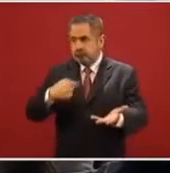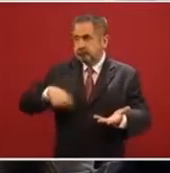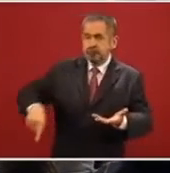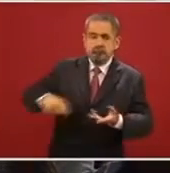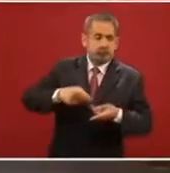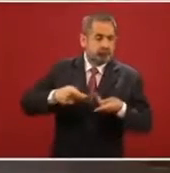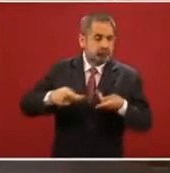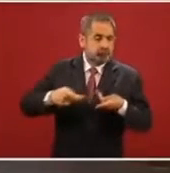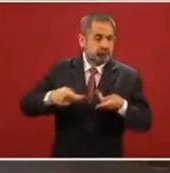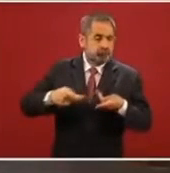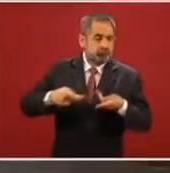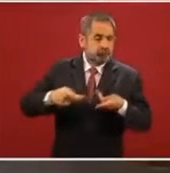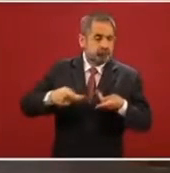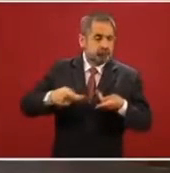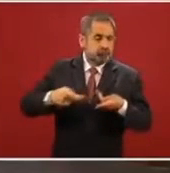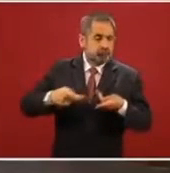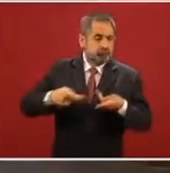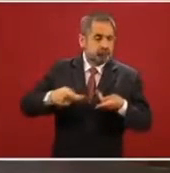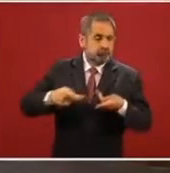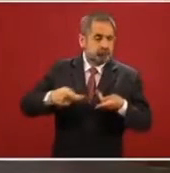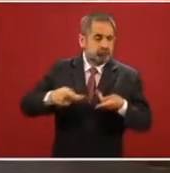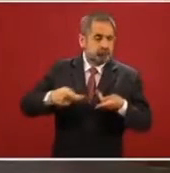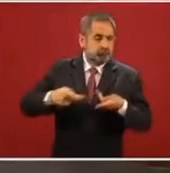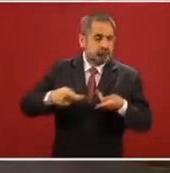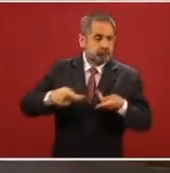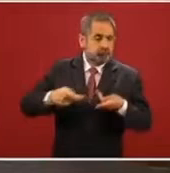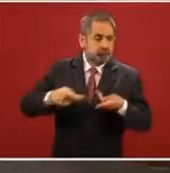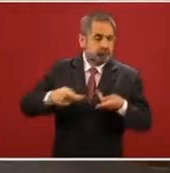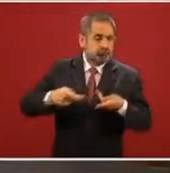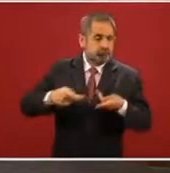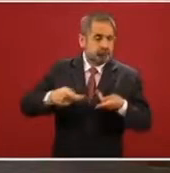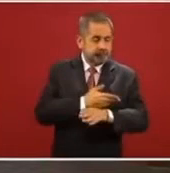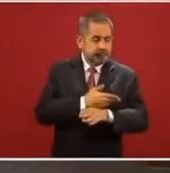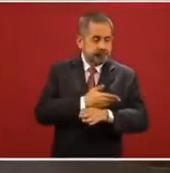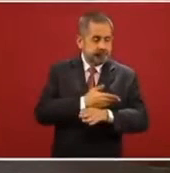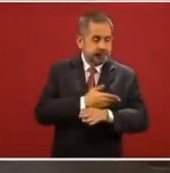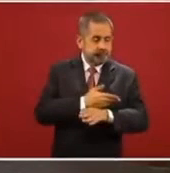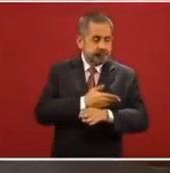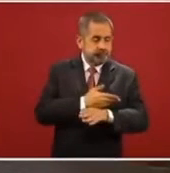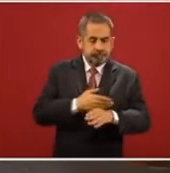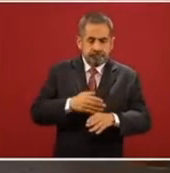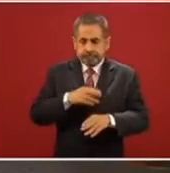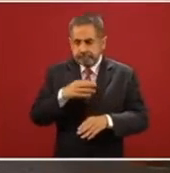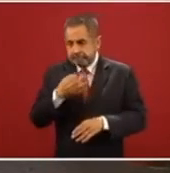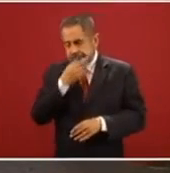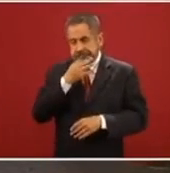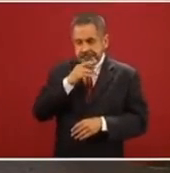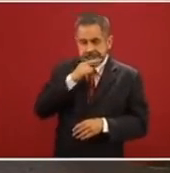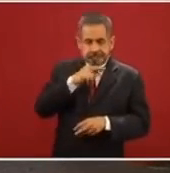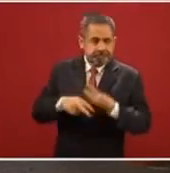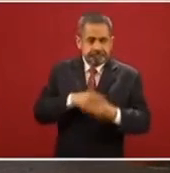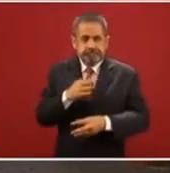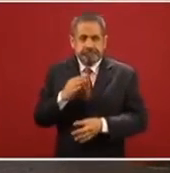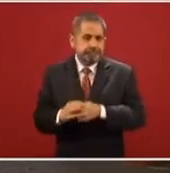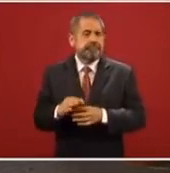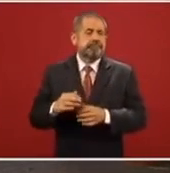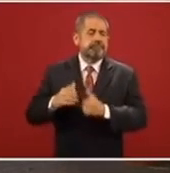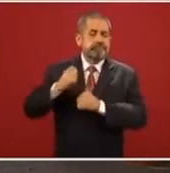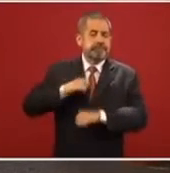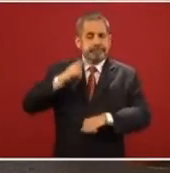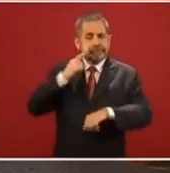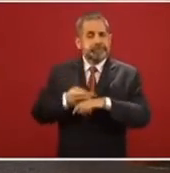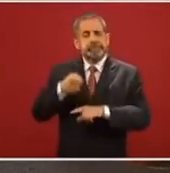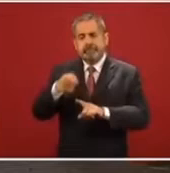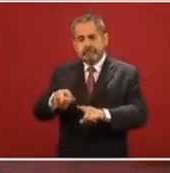preparación y respuesta of this preparation and response su disposición de comandar